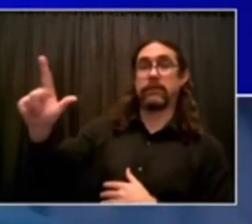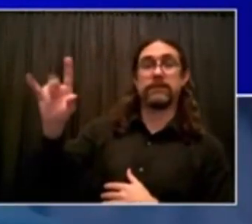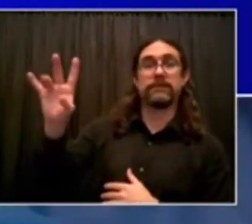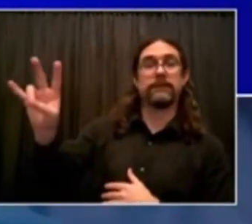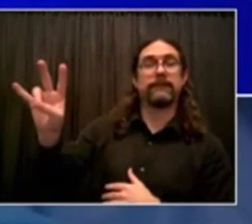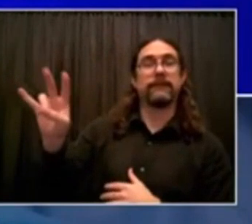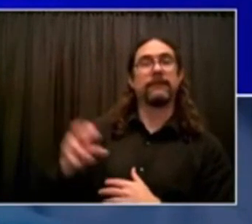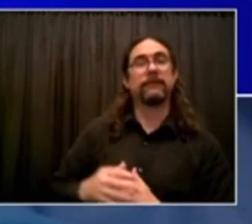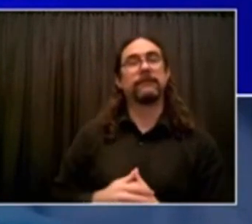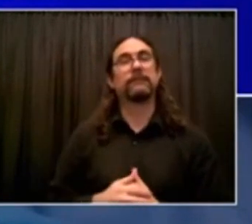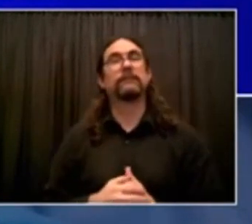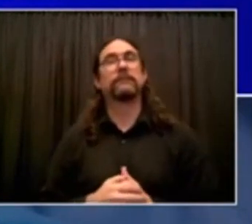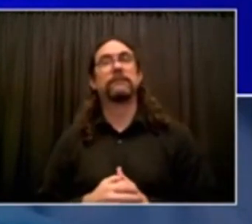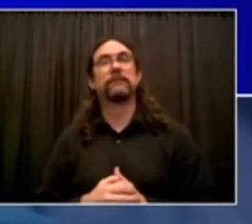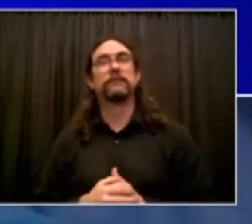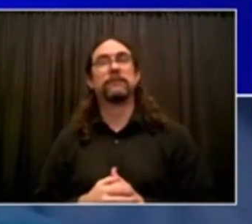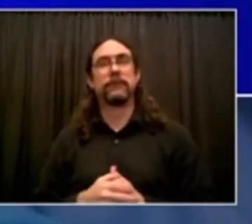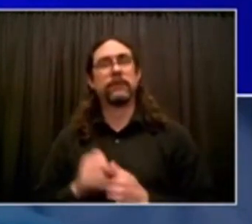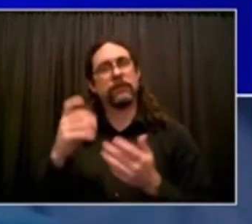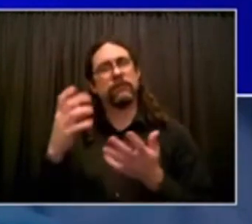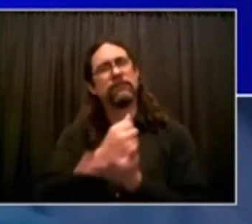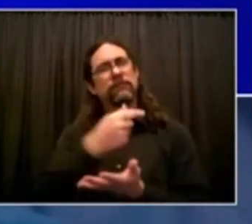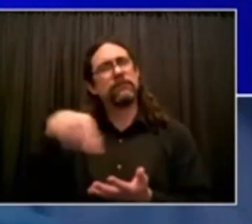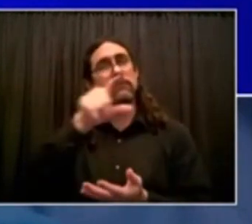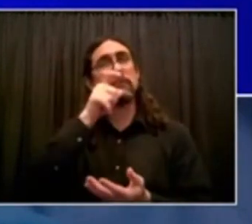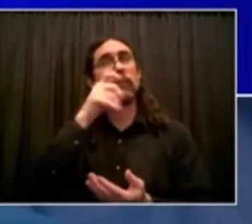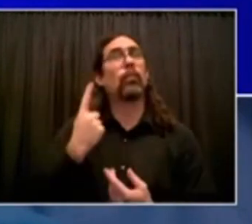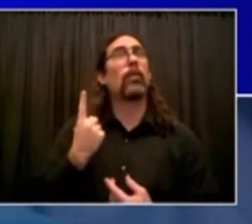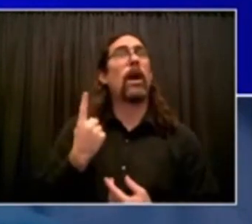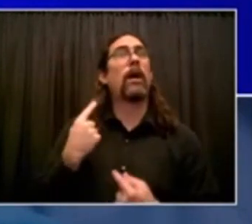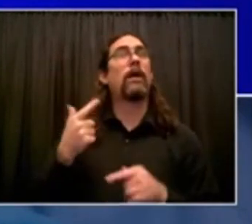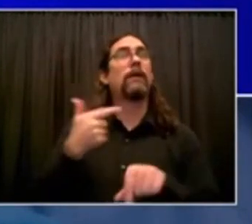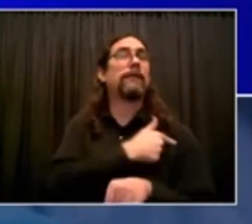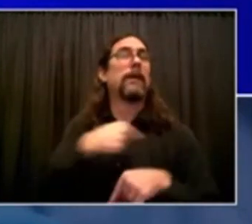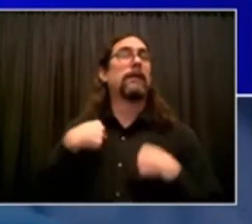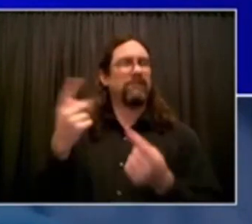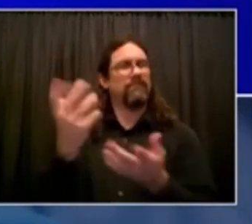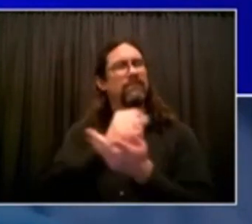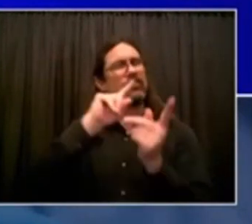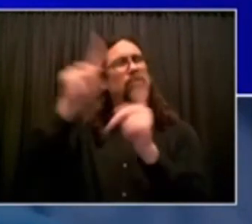get it. You should feel urgency because the challenge of COVID is about to get greater.